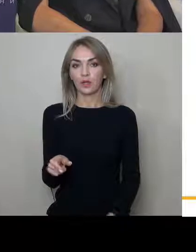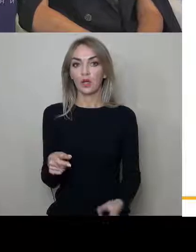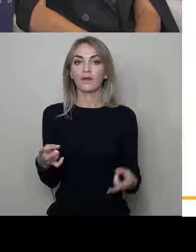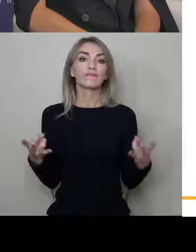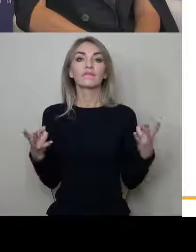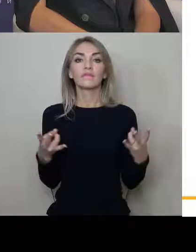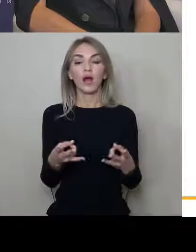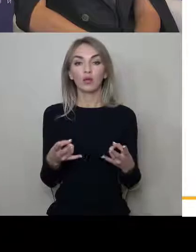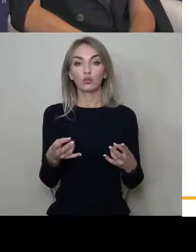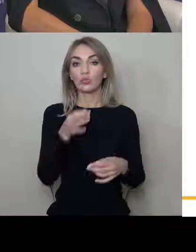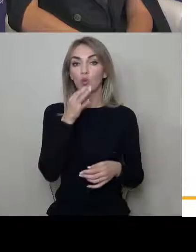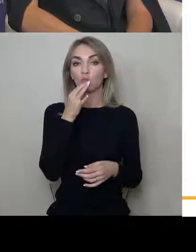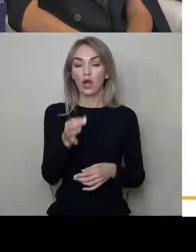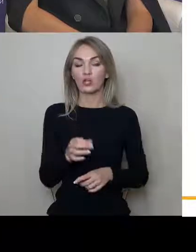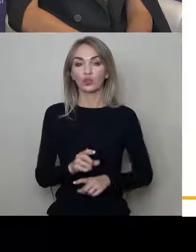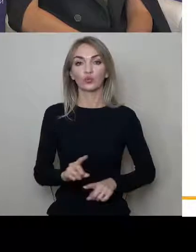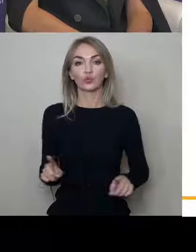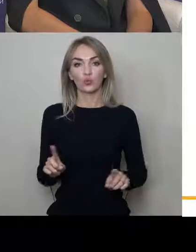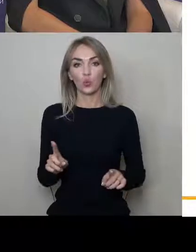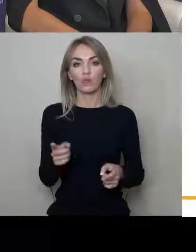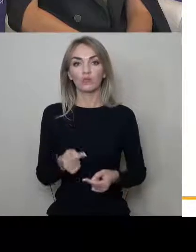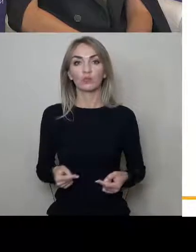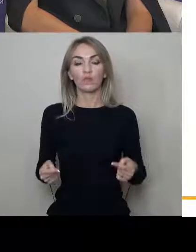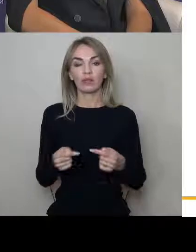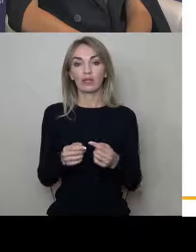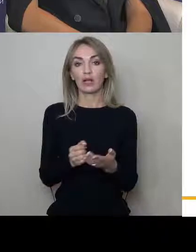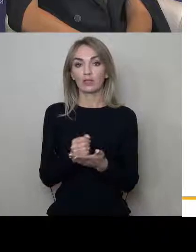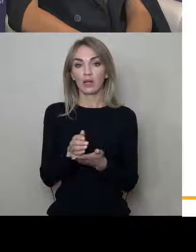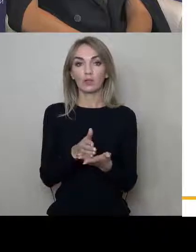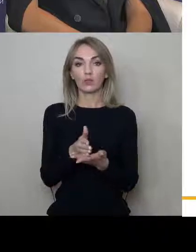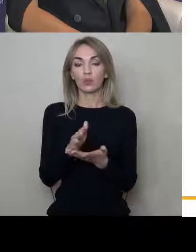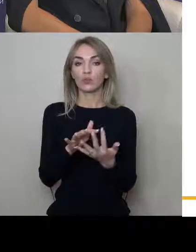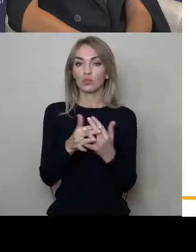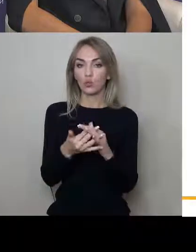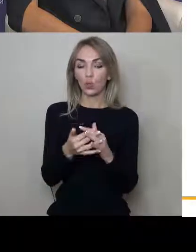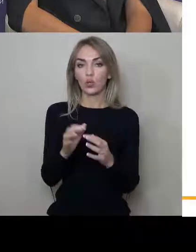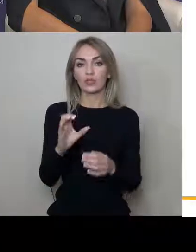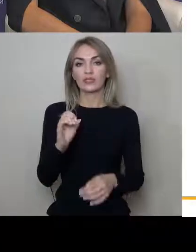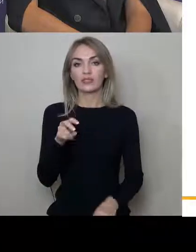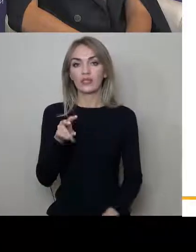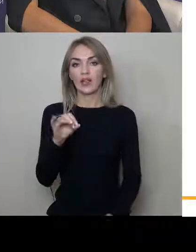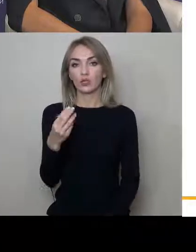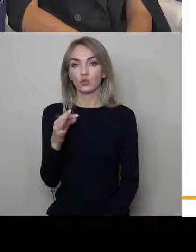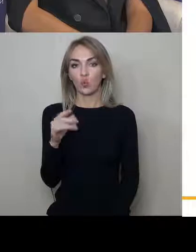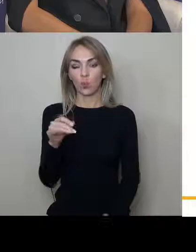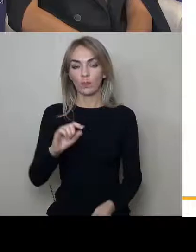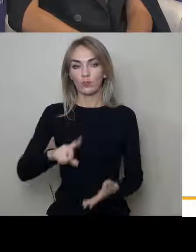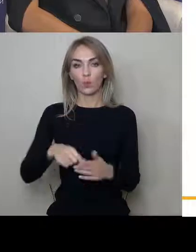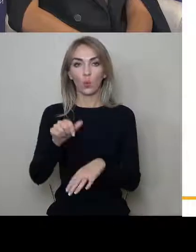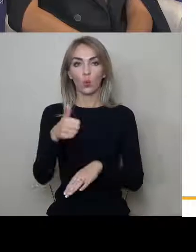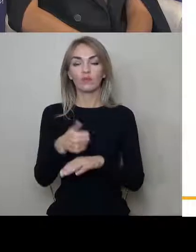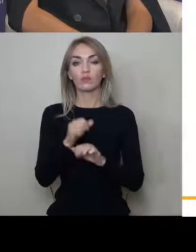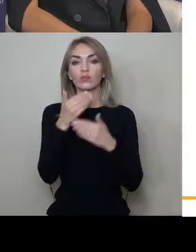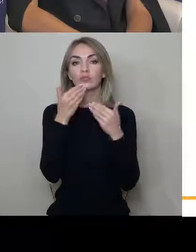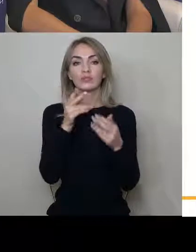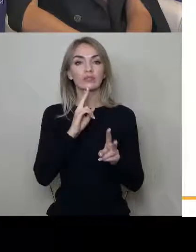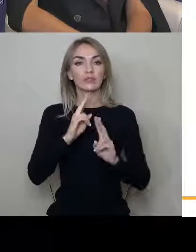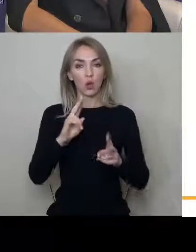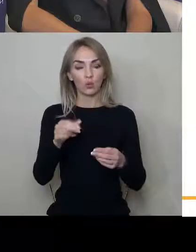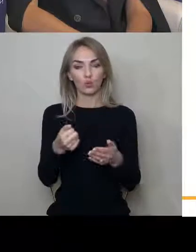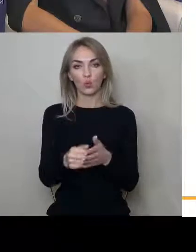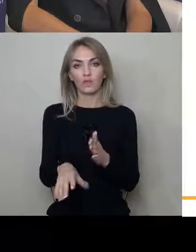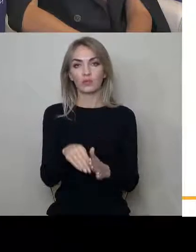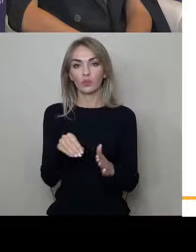the complaint. Here you should note that the candidate for the position of the leader of a village, town, and